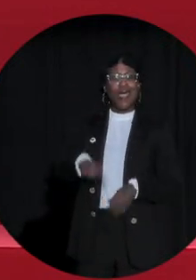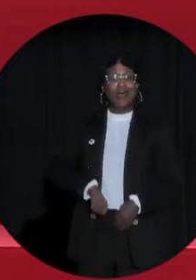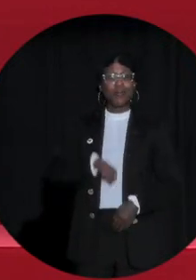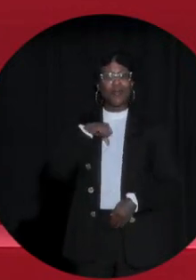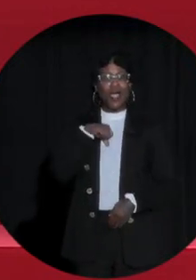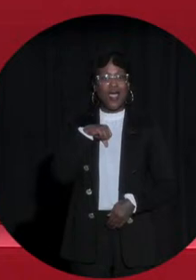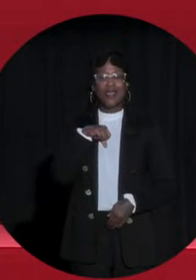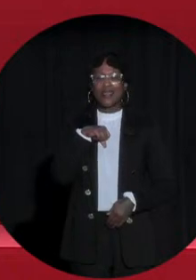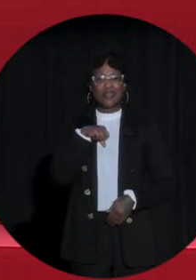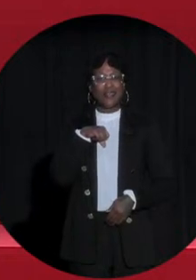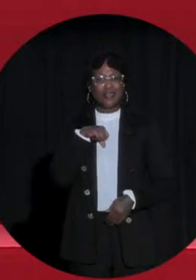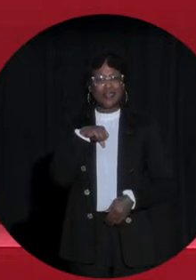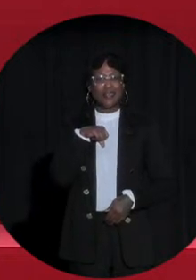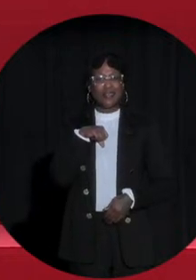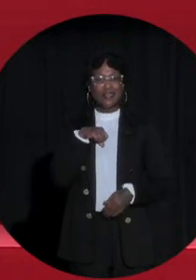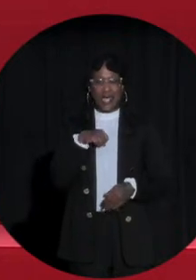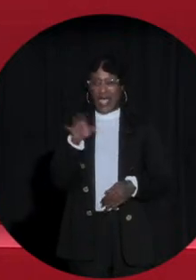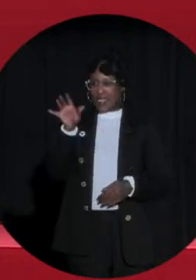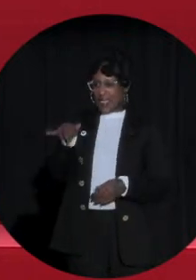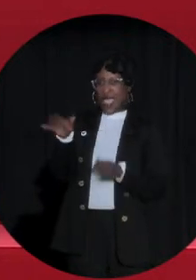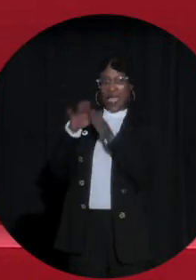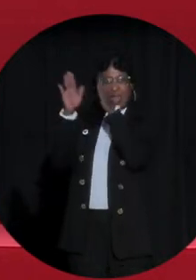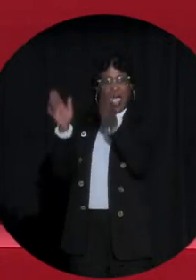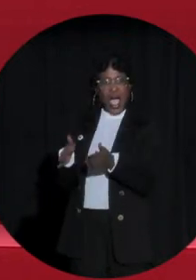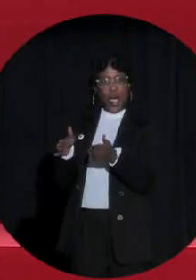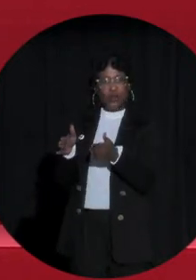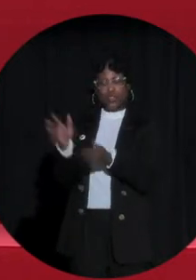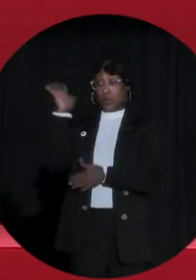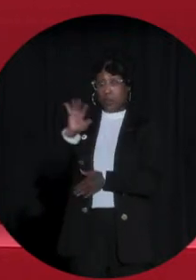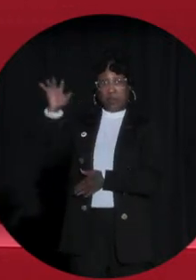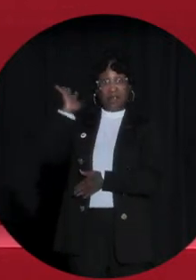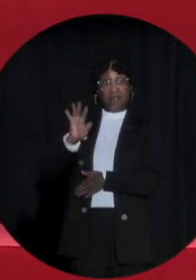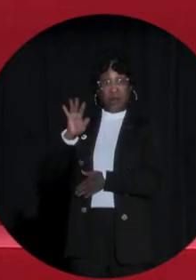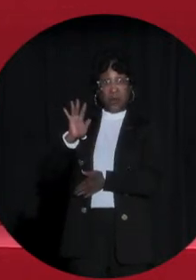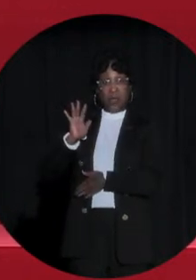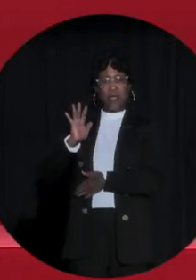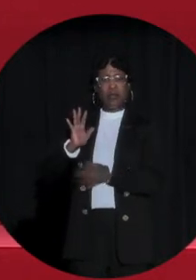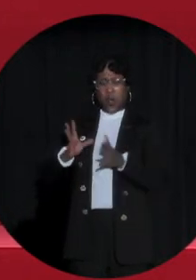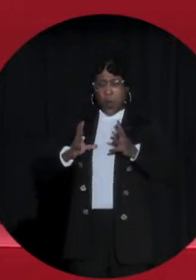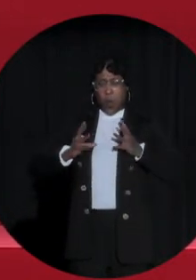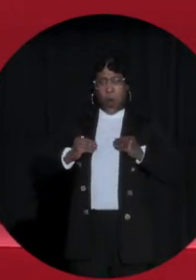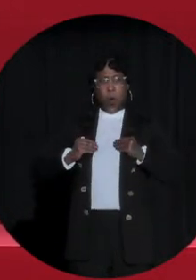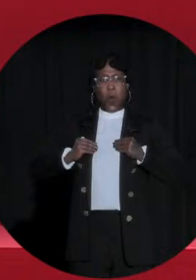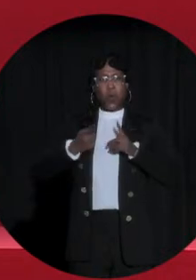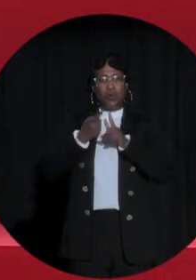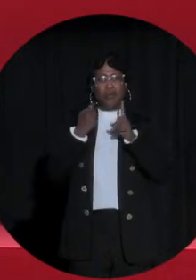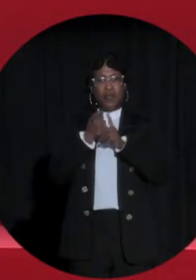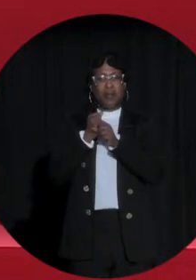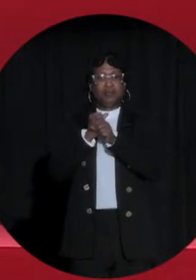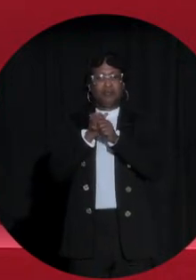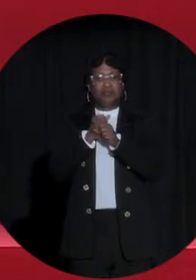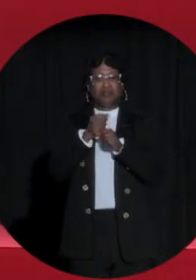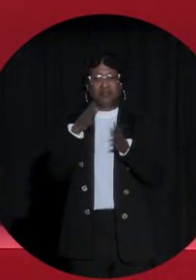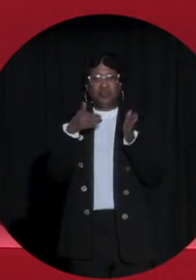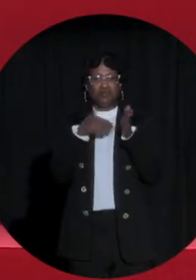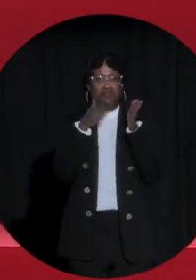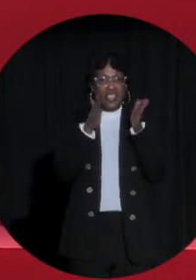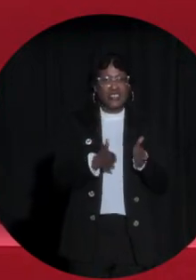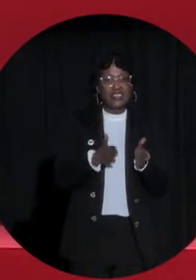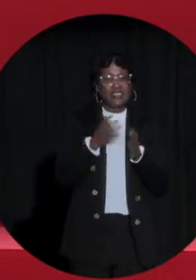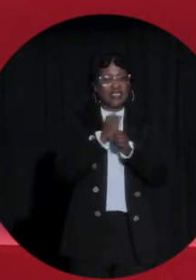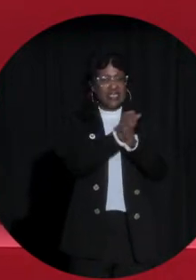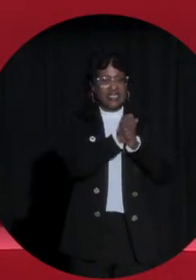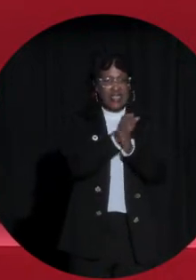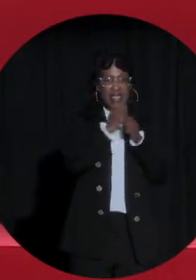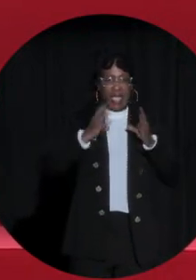that housed a symbol of oppression built by one of our nation's highest lawmakers to being the crown jewel of Maryland, a